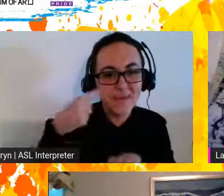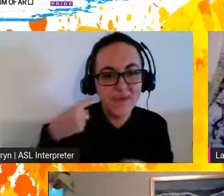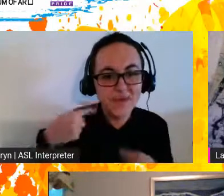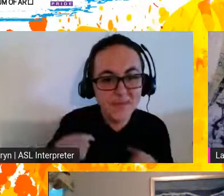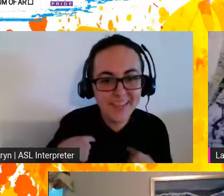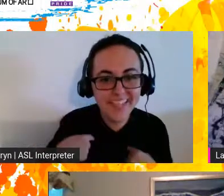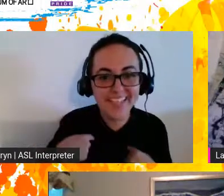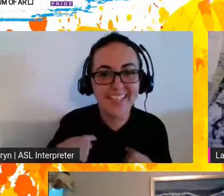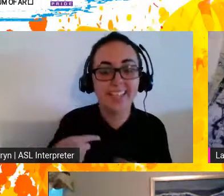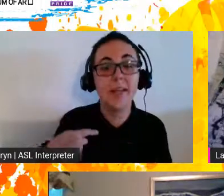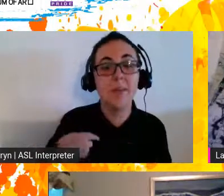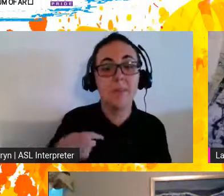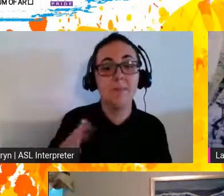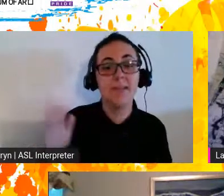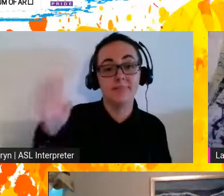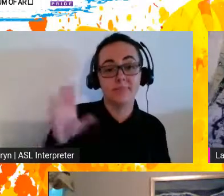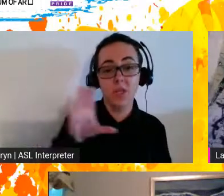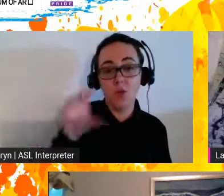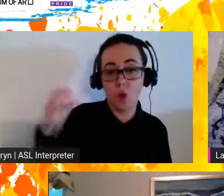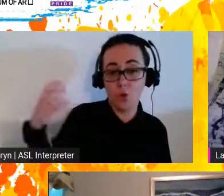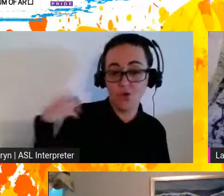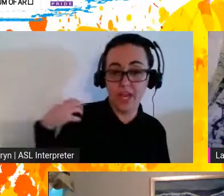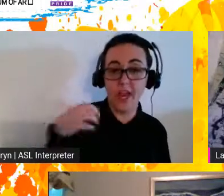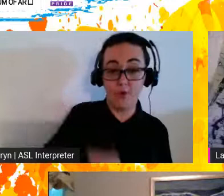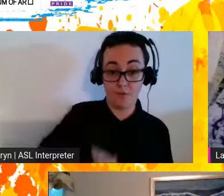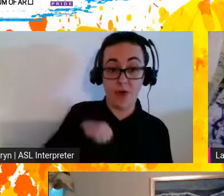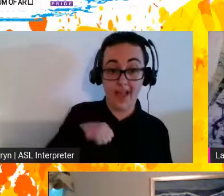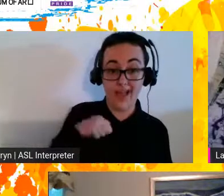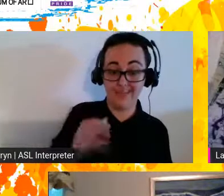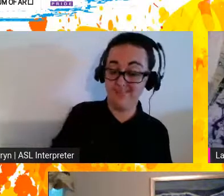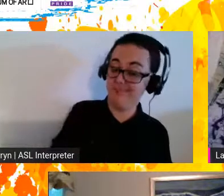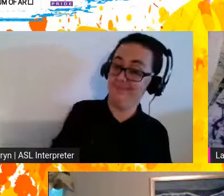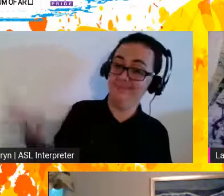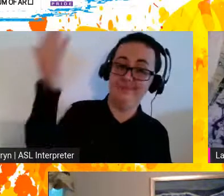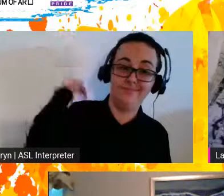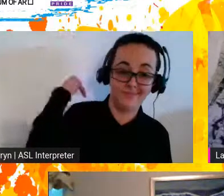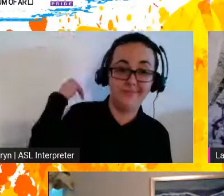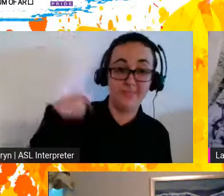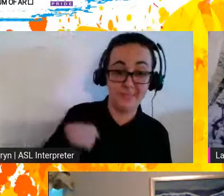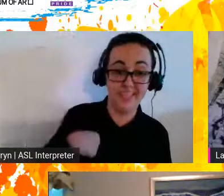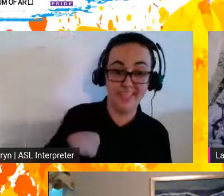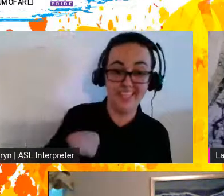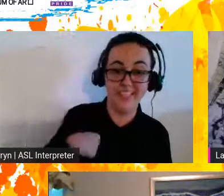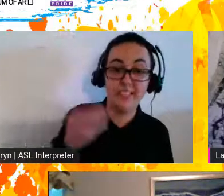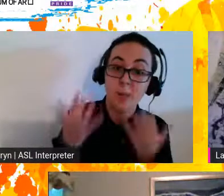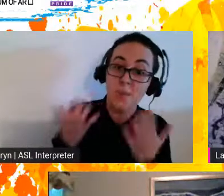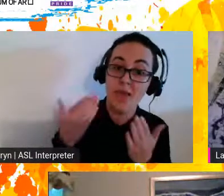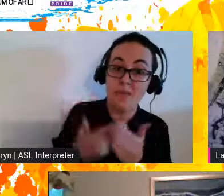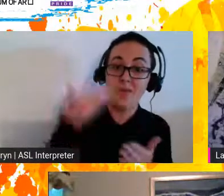Being a past co-chair of Pride many years ago, maybe before some of you were born,